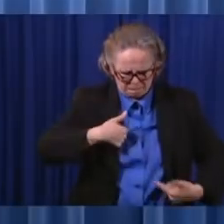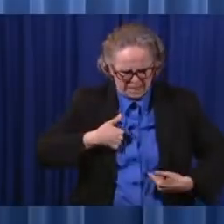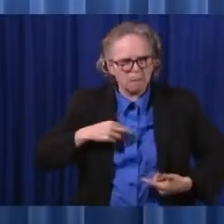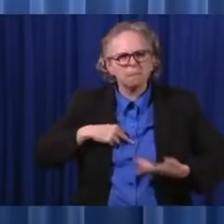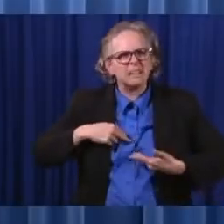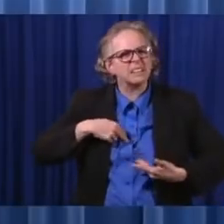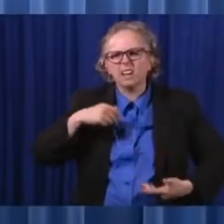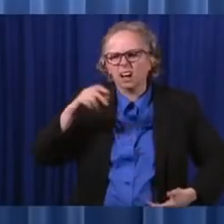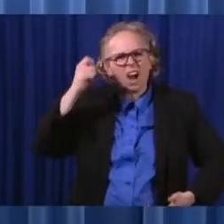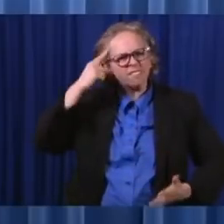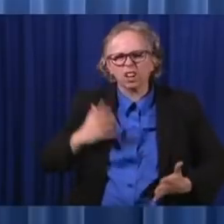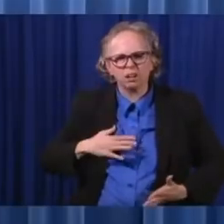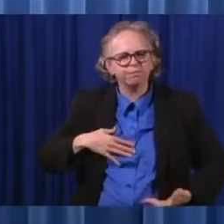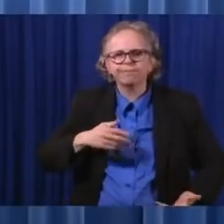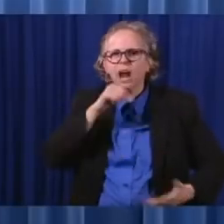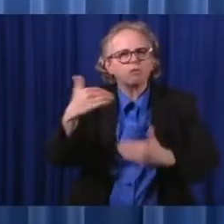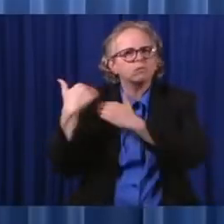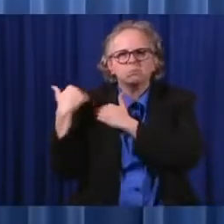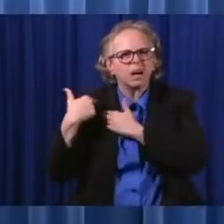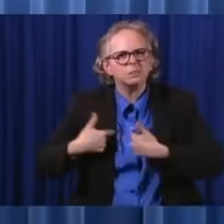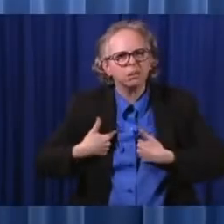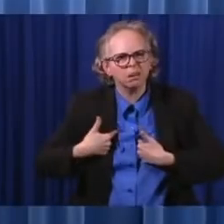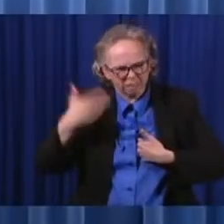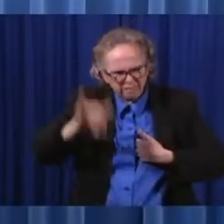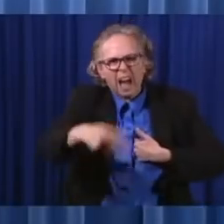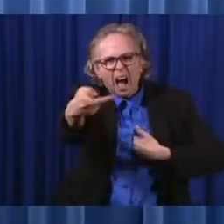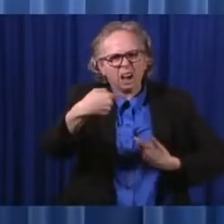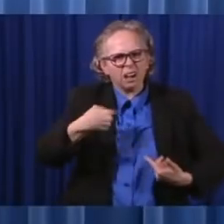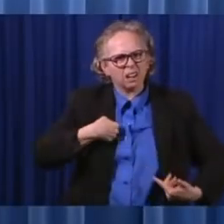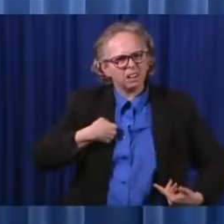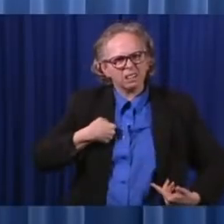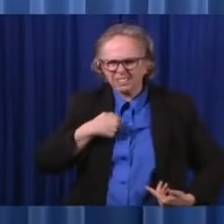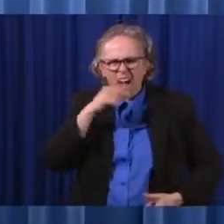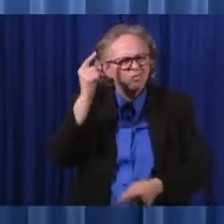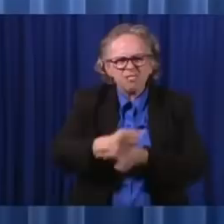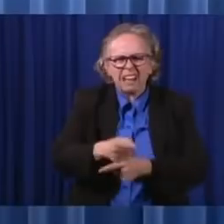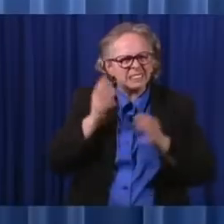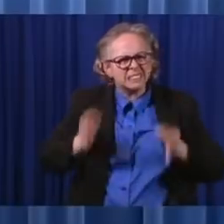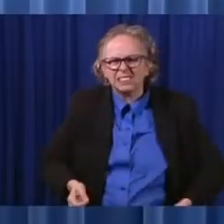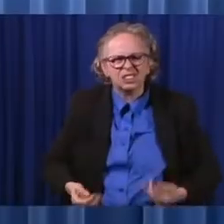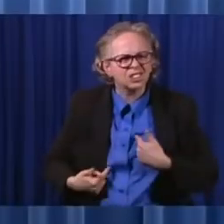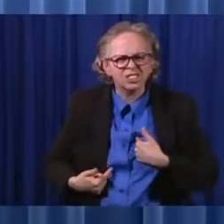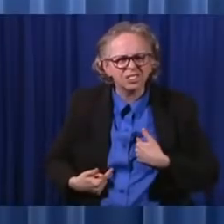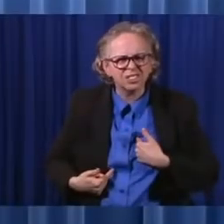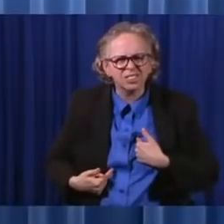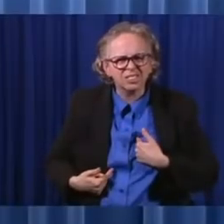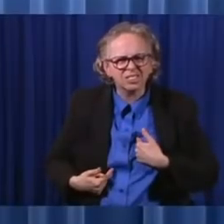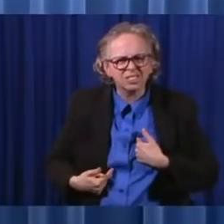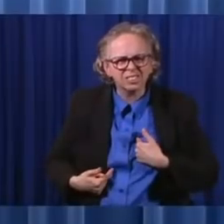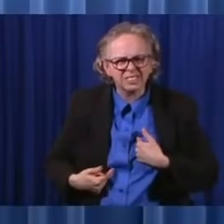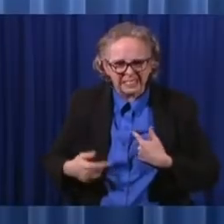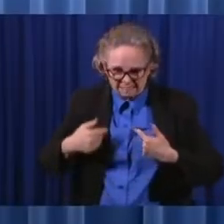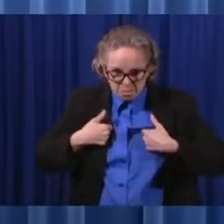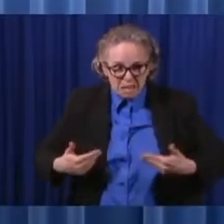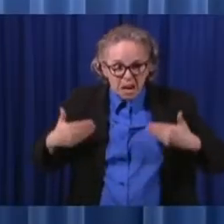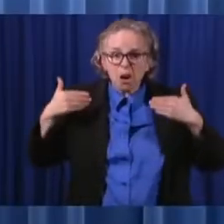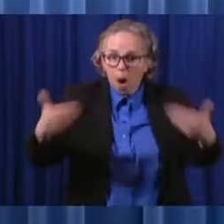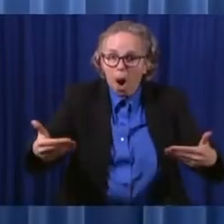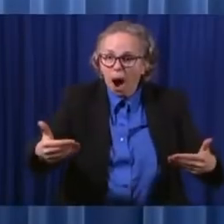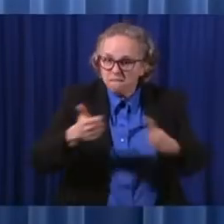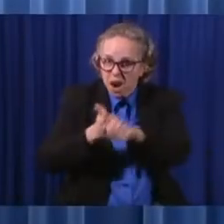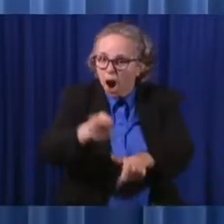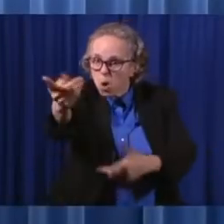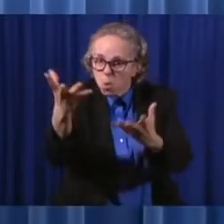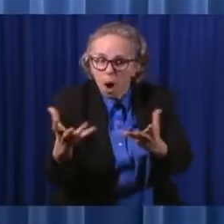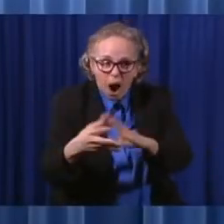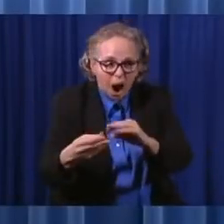It would not be the right thing to do. It would, frankly, to do that would be an abandonment of the duty I have